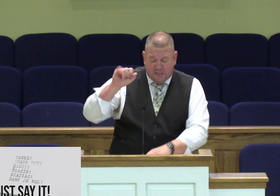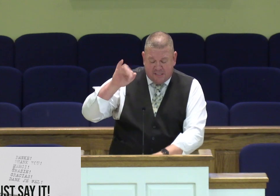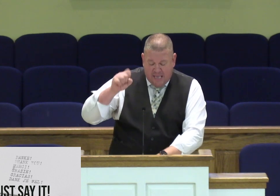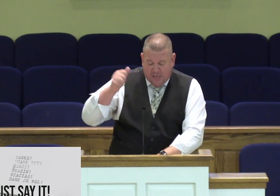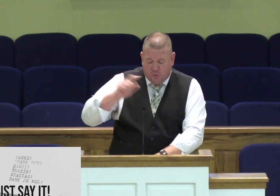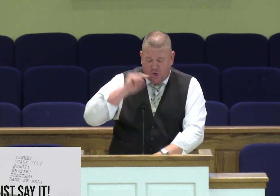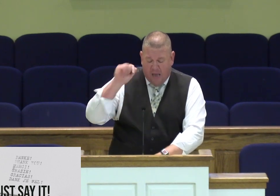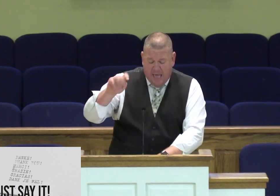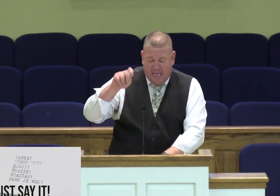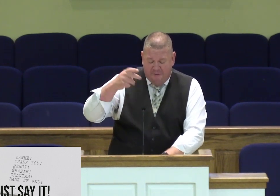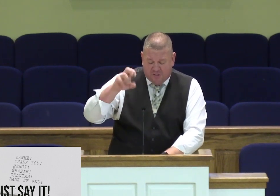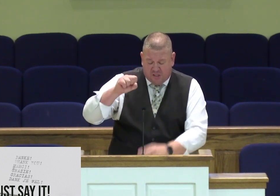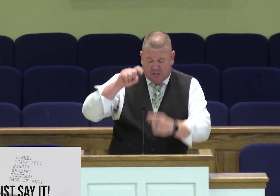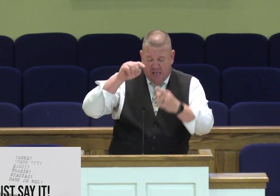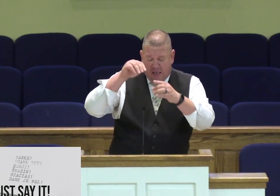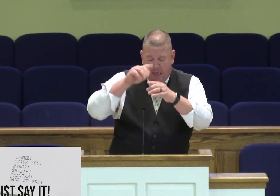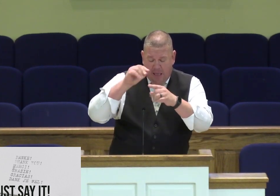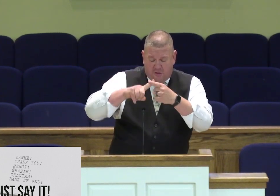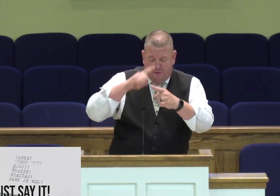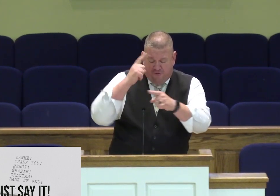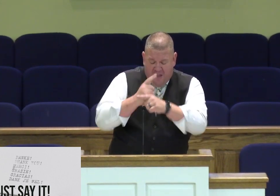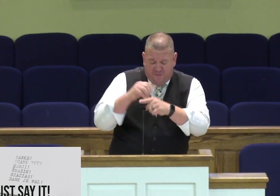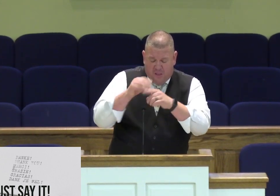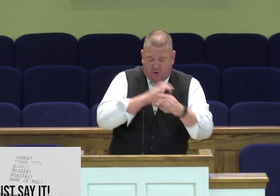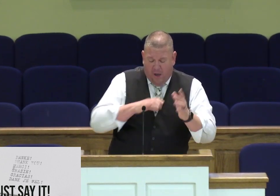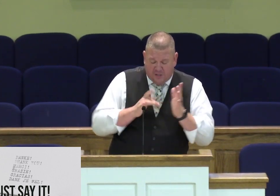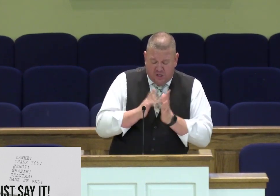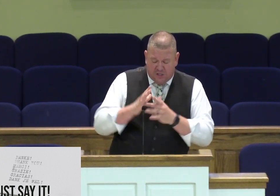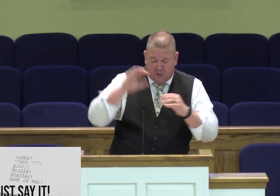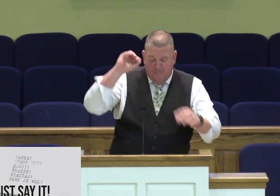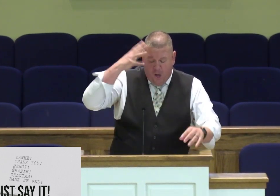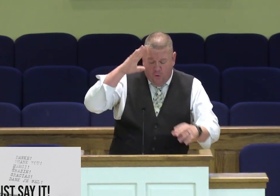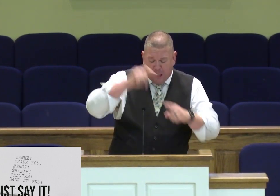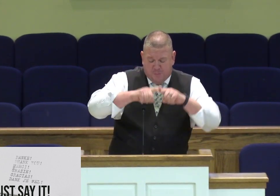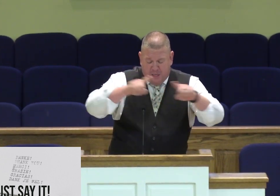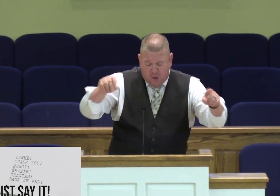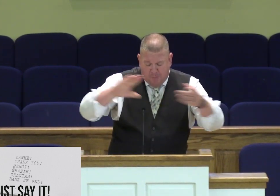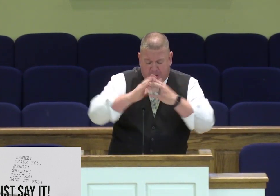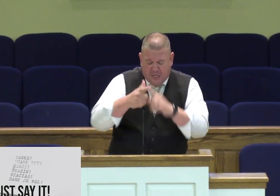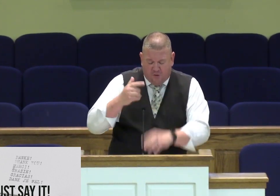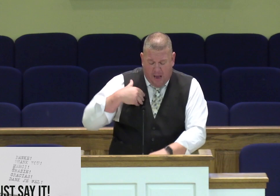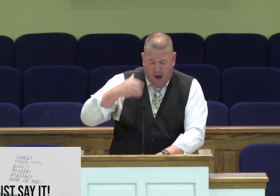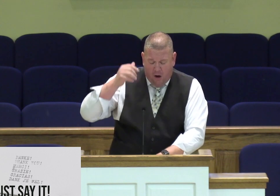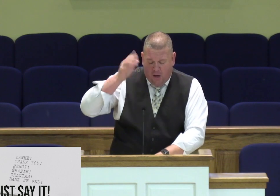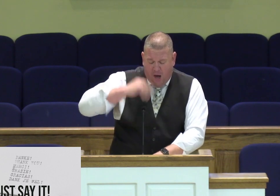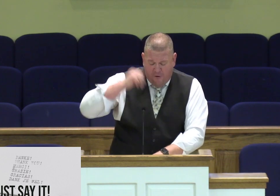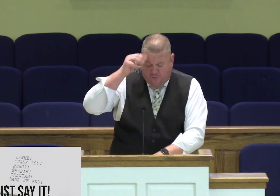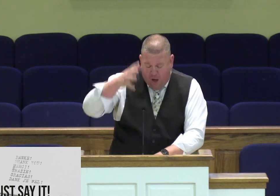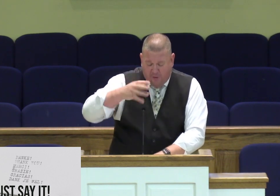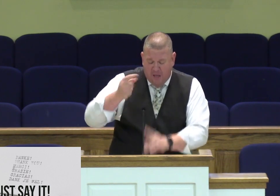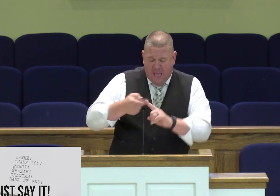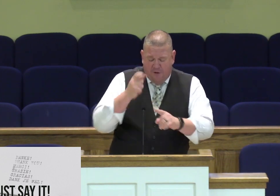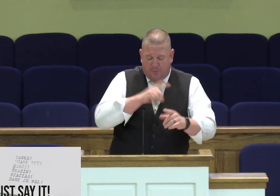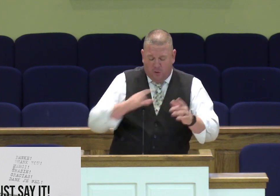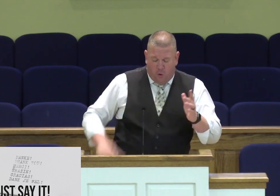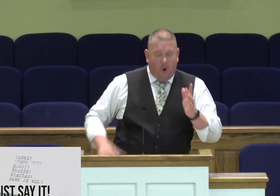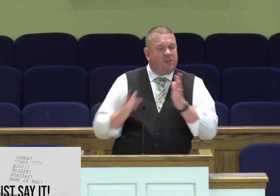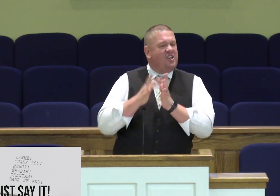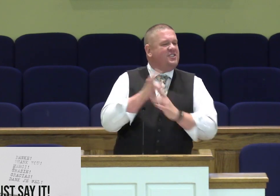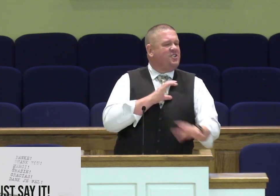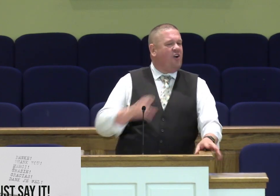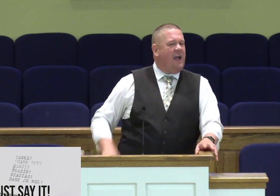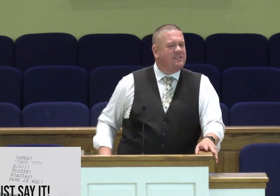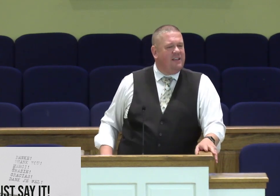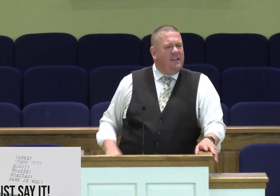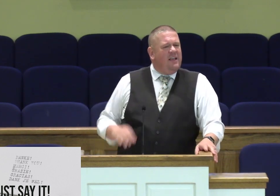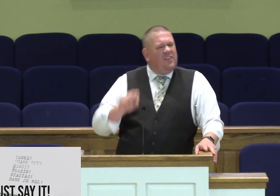to the saints which are at Ephesus, and to the faithful in Christ Jesus, grace be to you and peace from our God our Father, and from the Lord